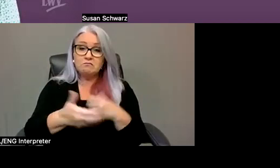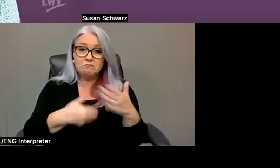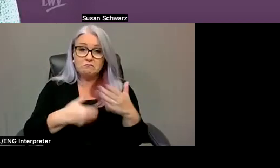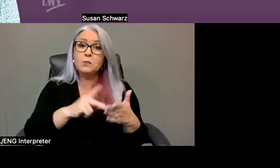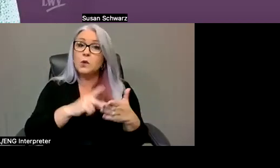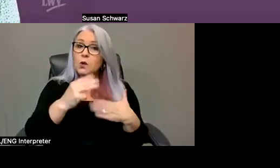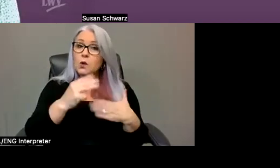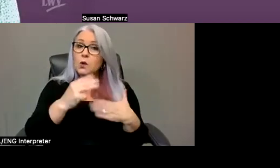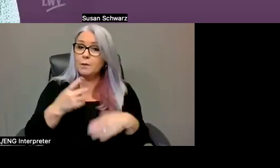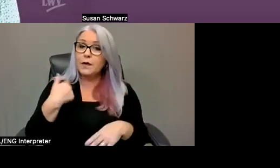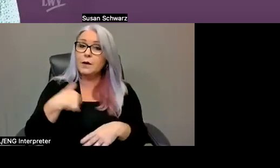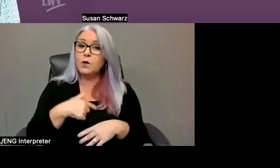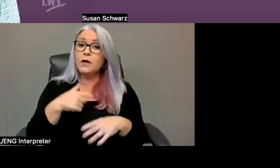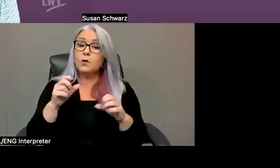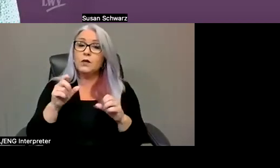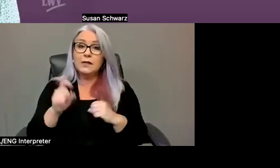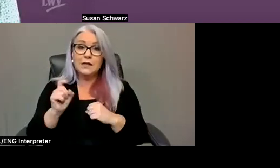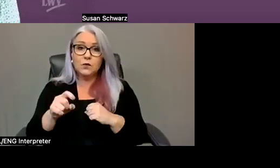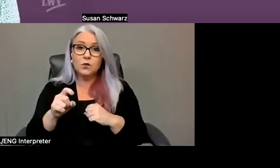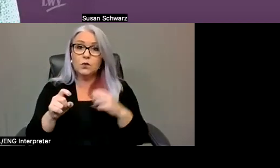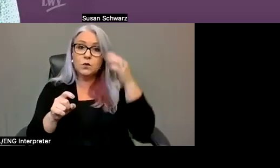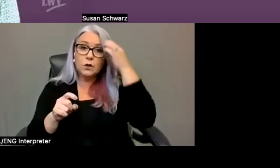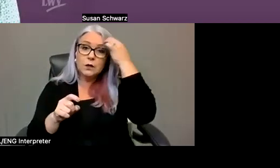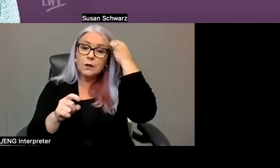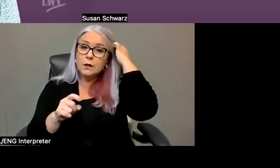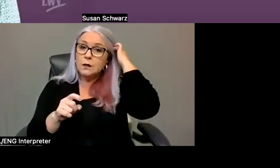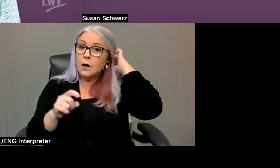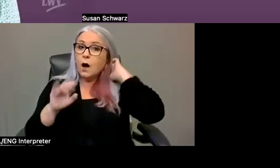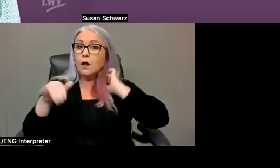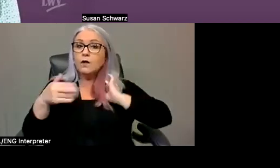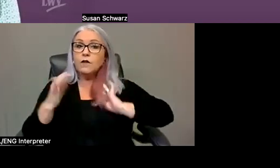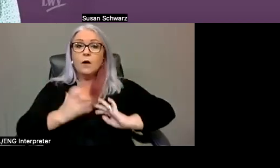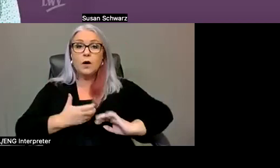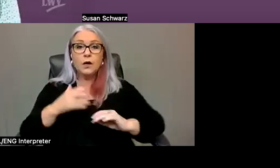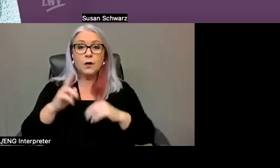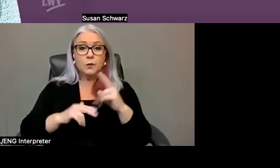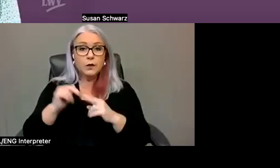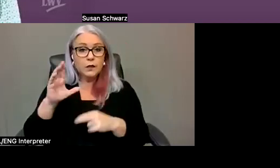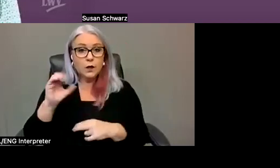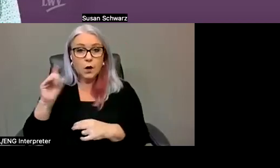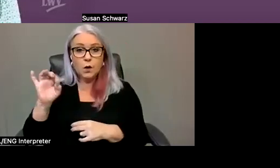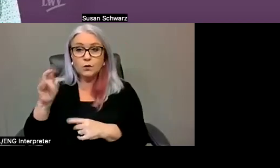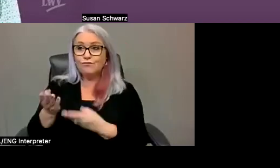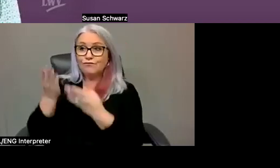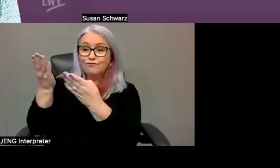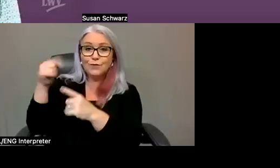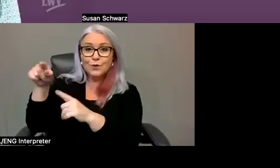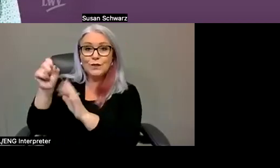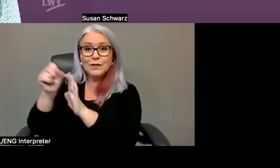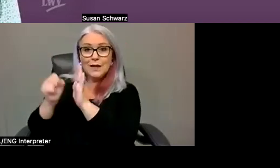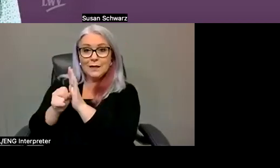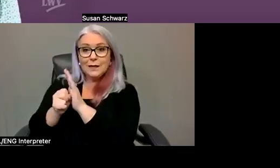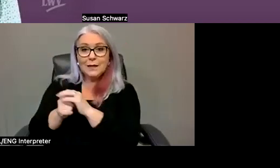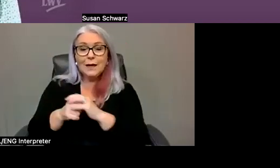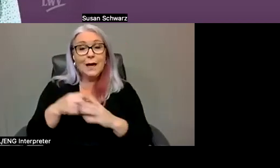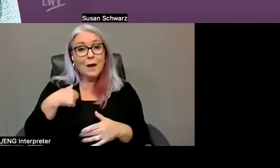have to cede all our control of the building codes to the state. So we want to get in front of that, and I